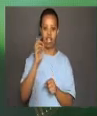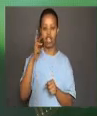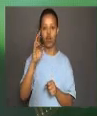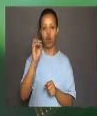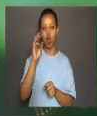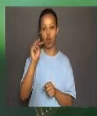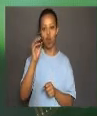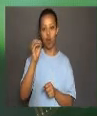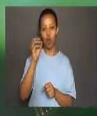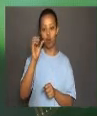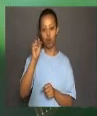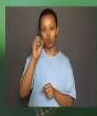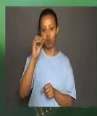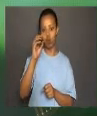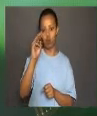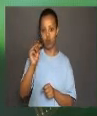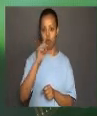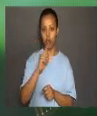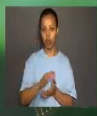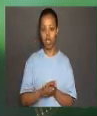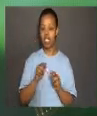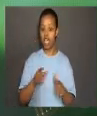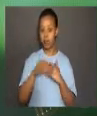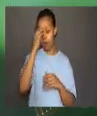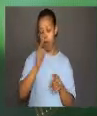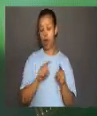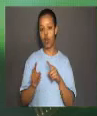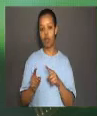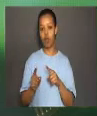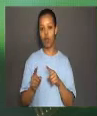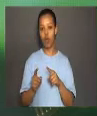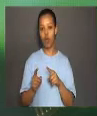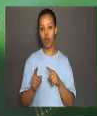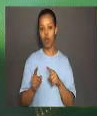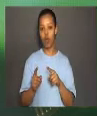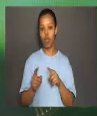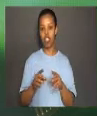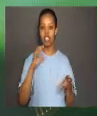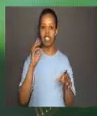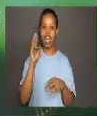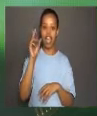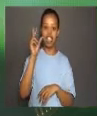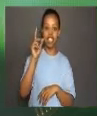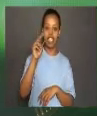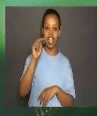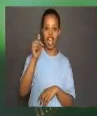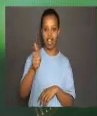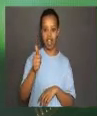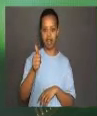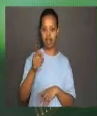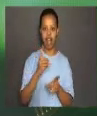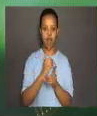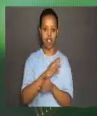chromosomes. Today, we are going to learn about the structure of DNA and